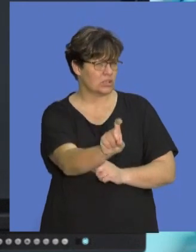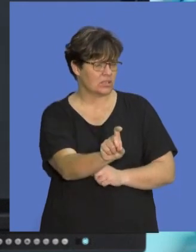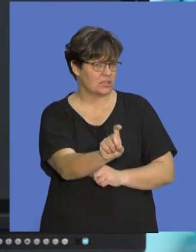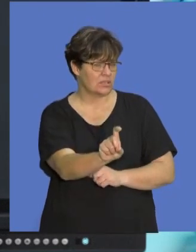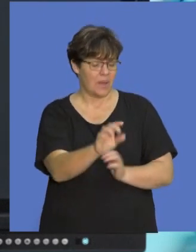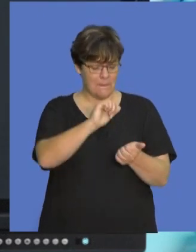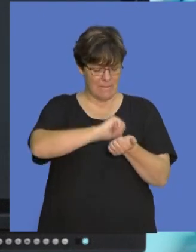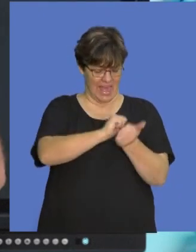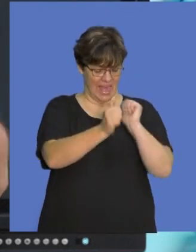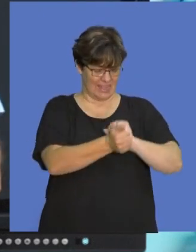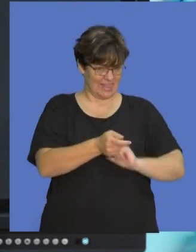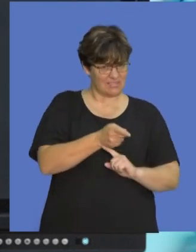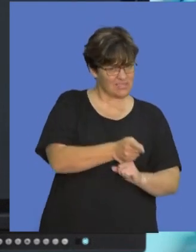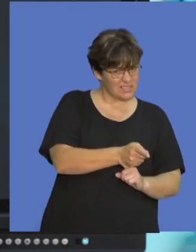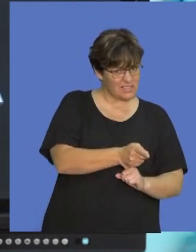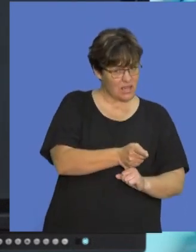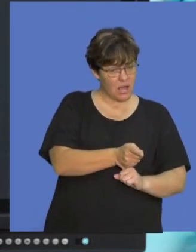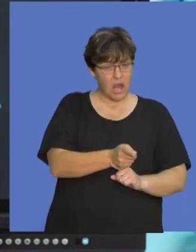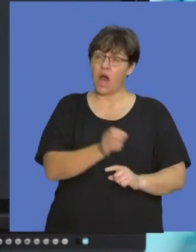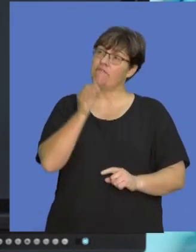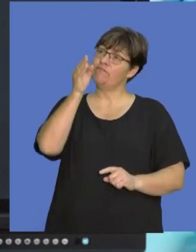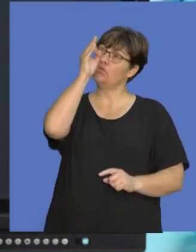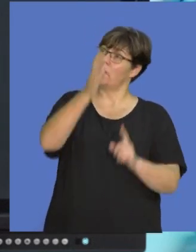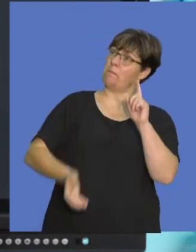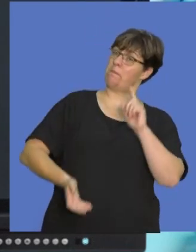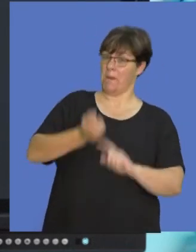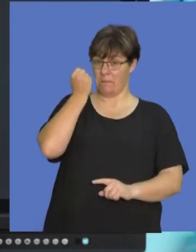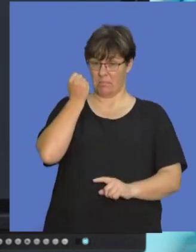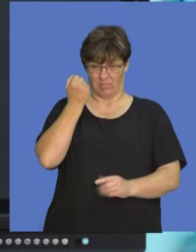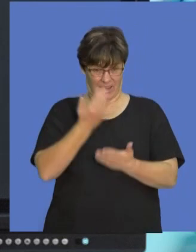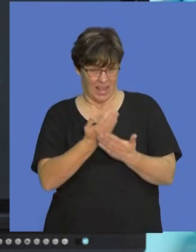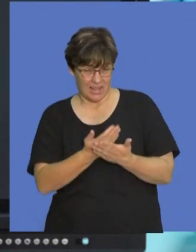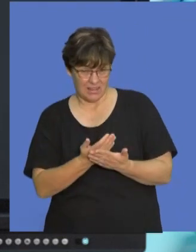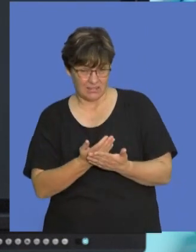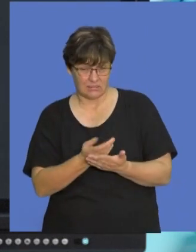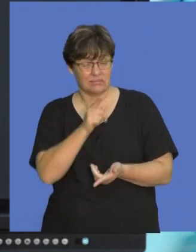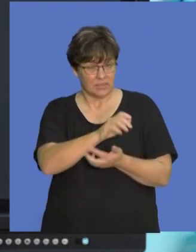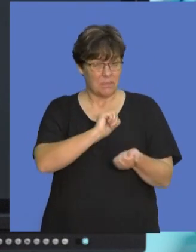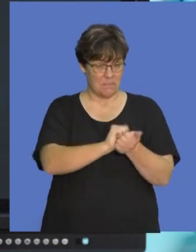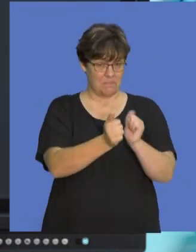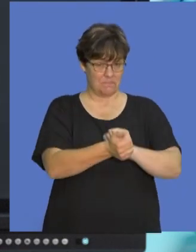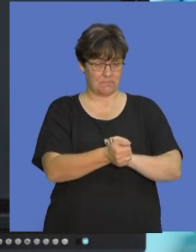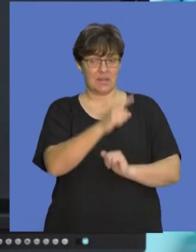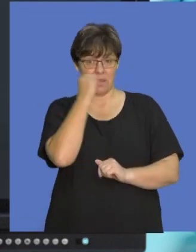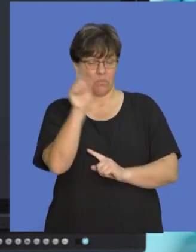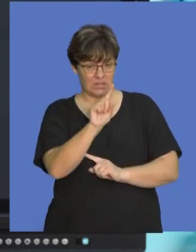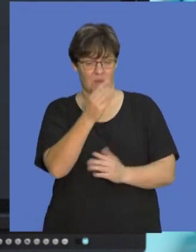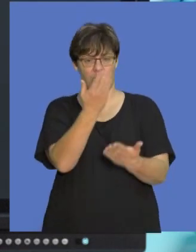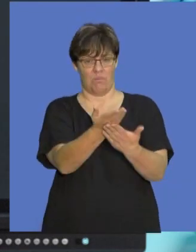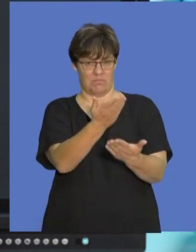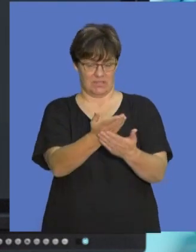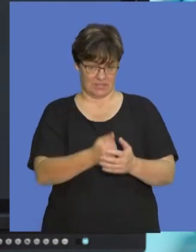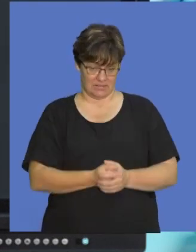can mathematics help us to predict the future? And this area of mathematics is called